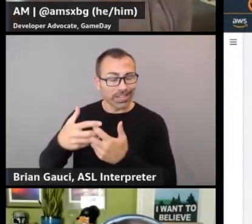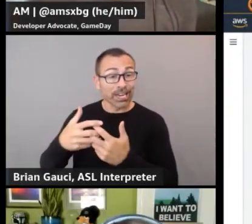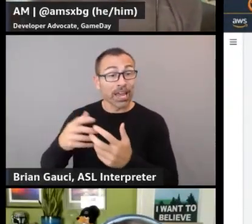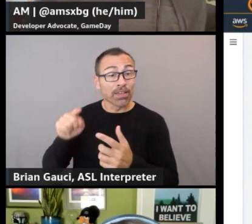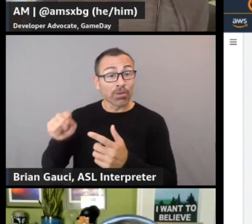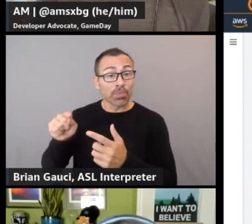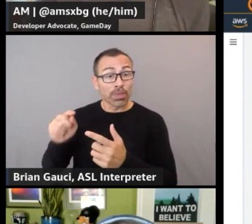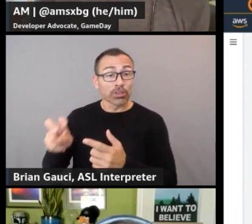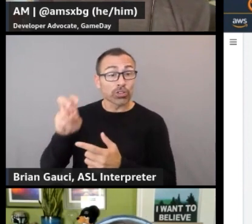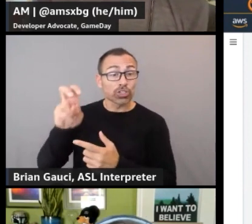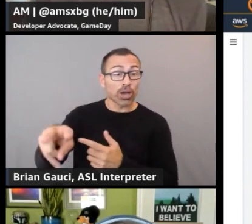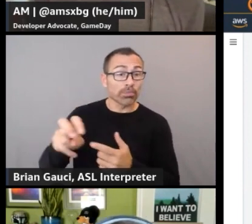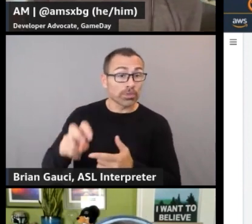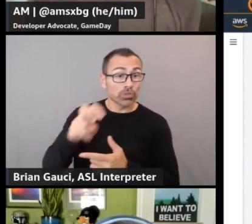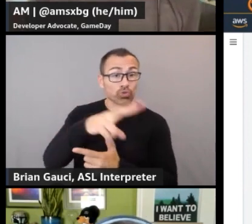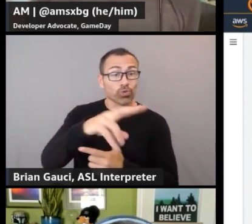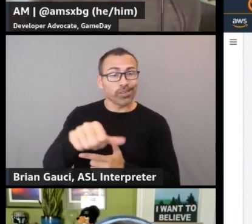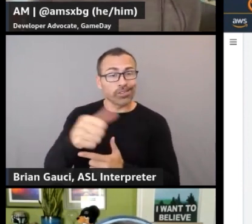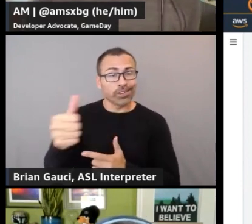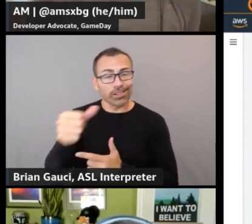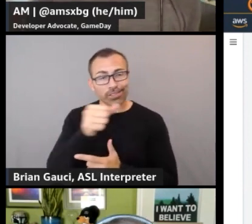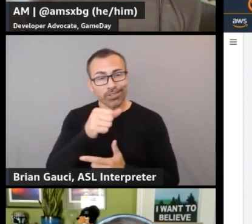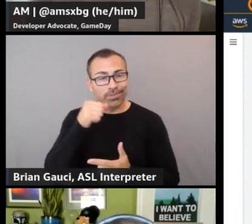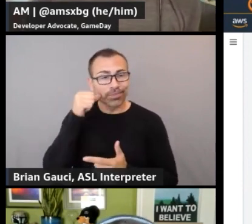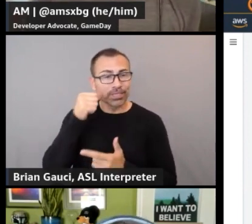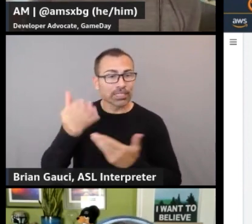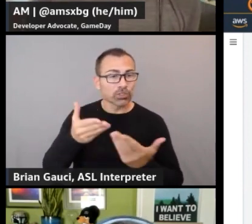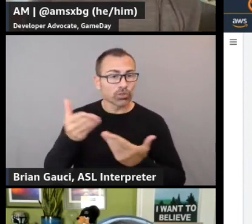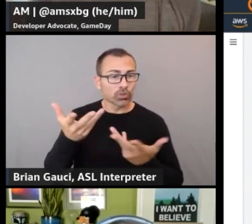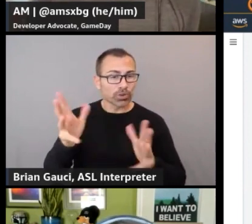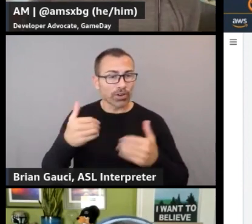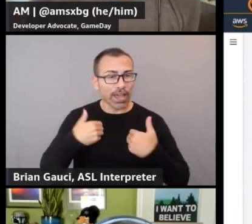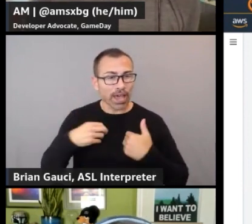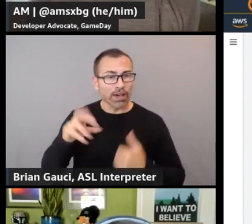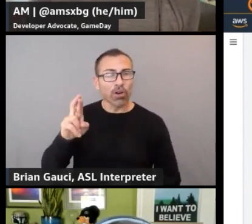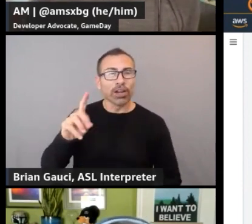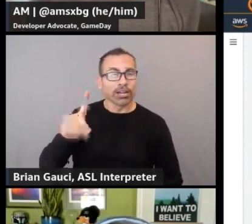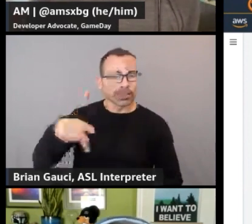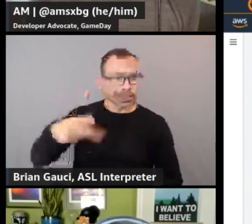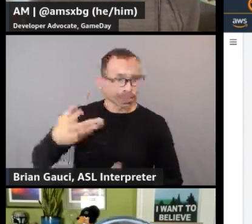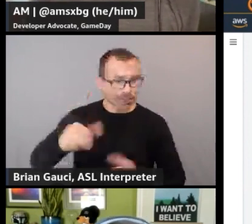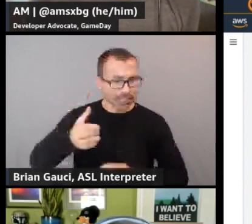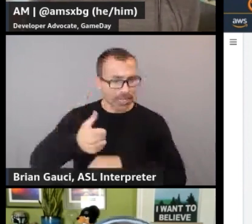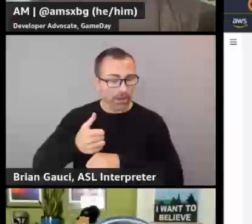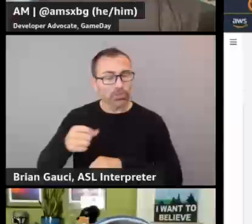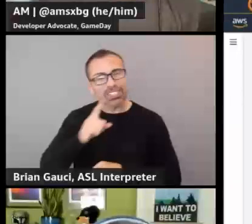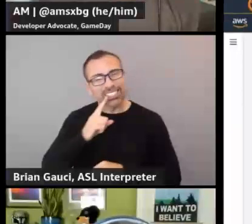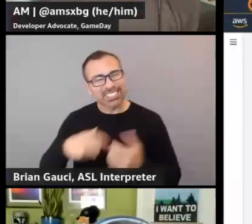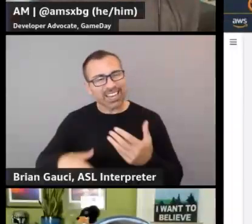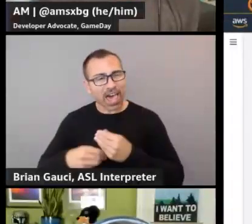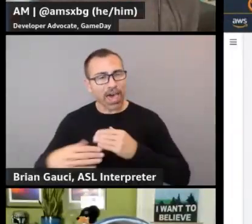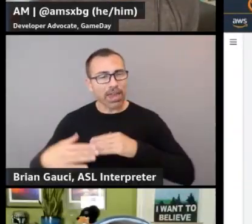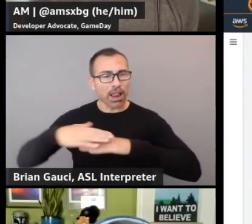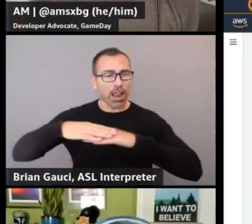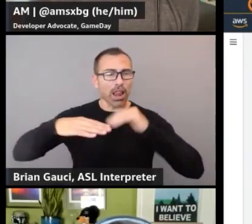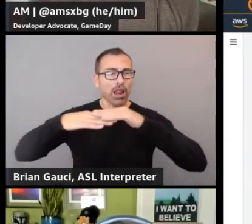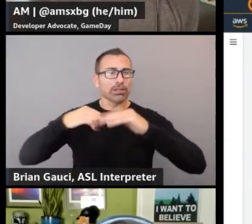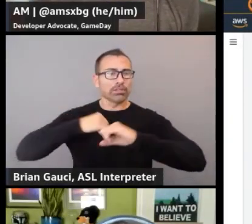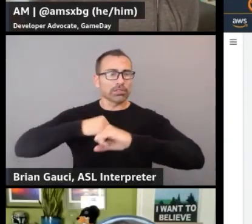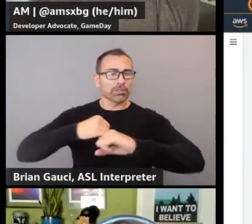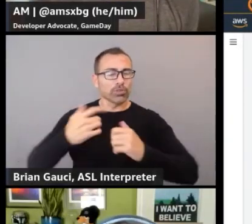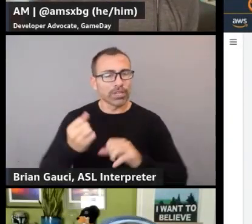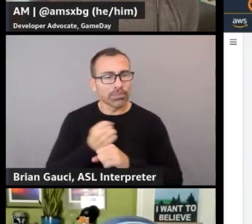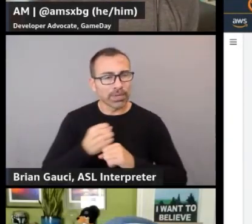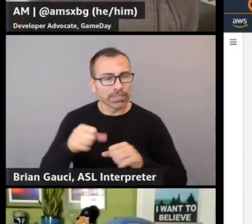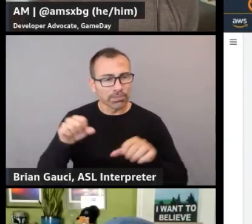into other Amazon services which have RDP enabled. It adds an extra layer of security, and also just makes it possible to configure your